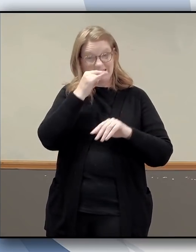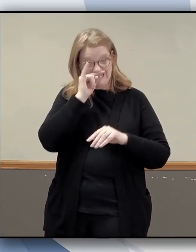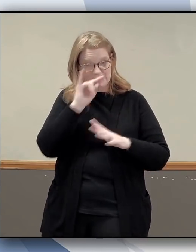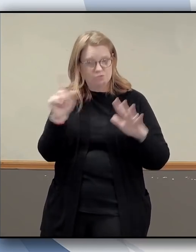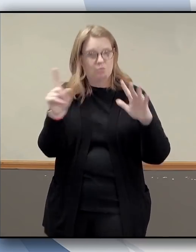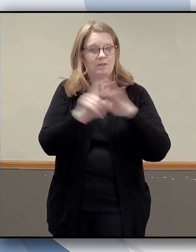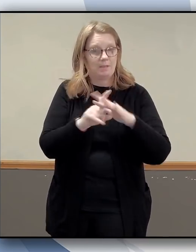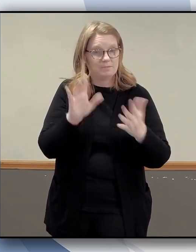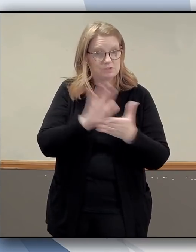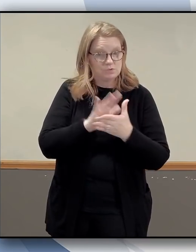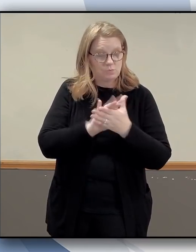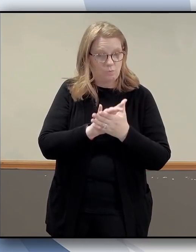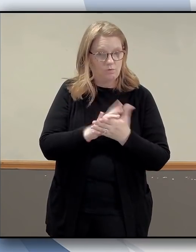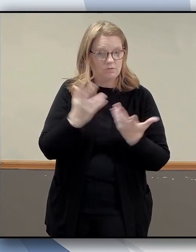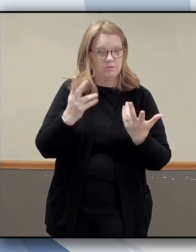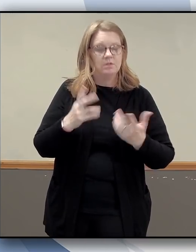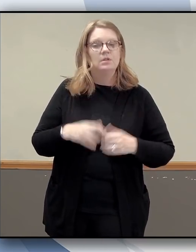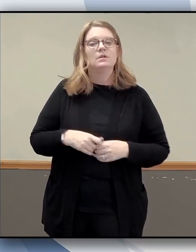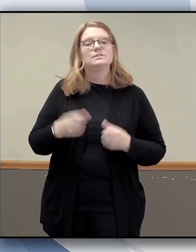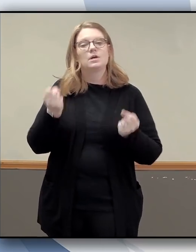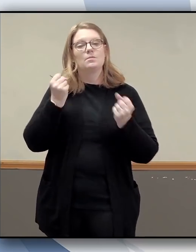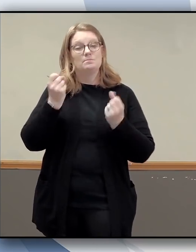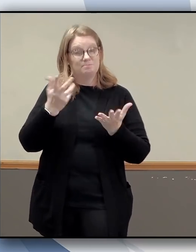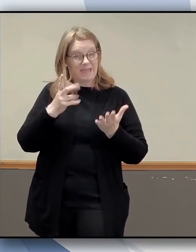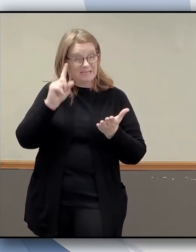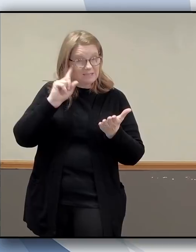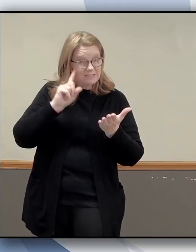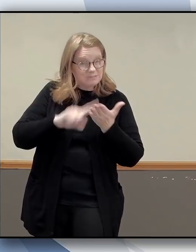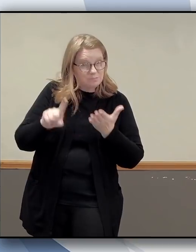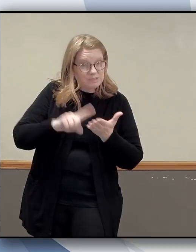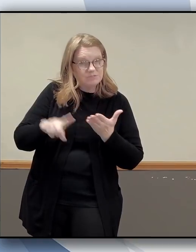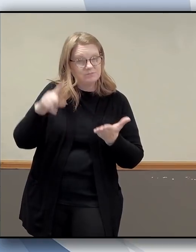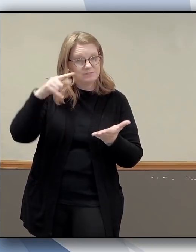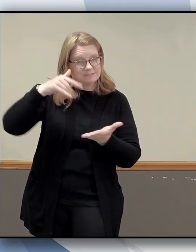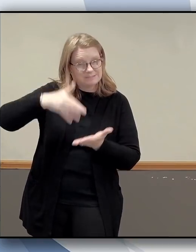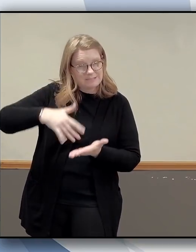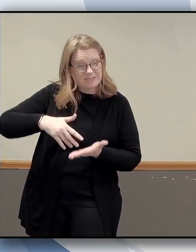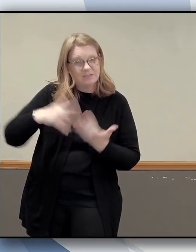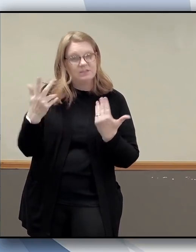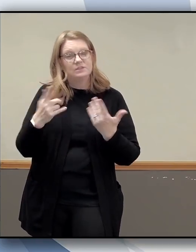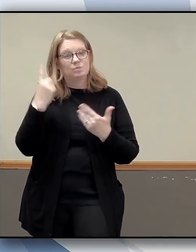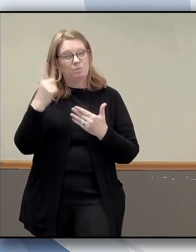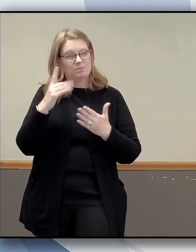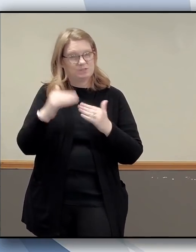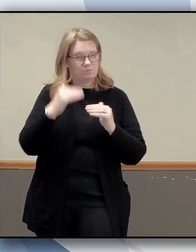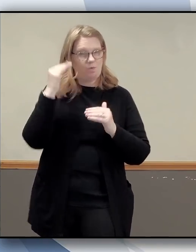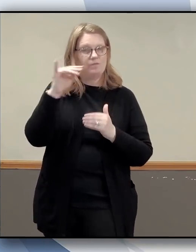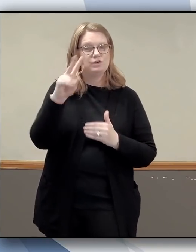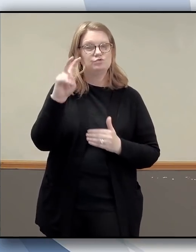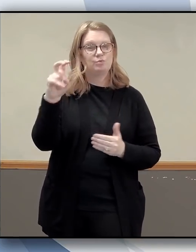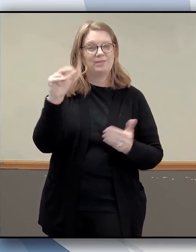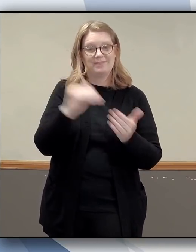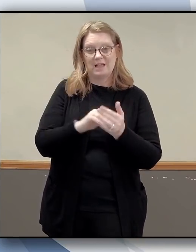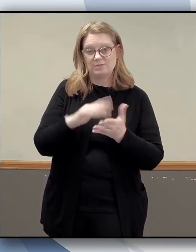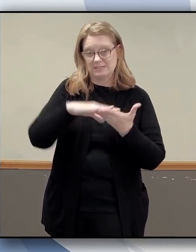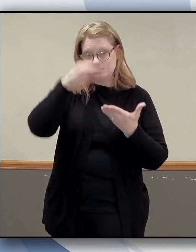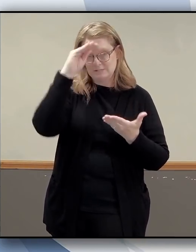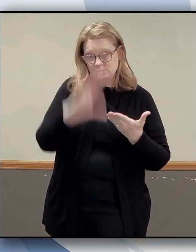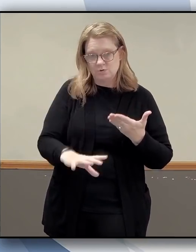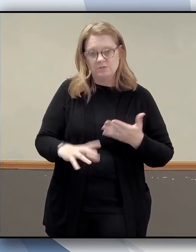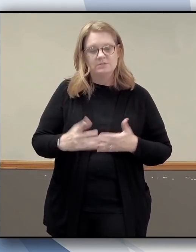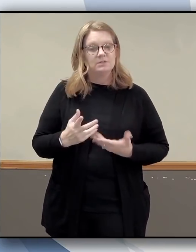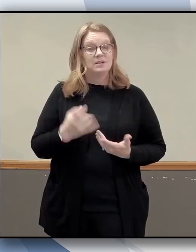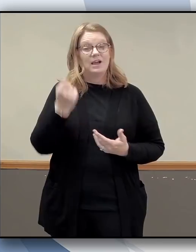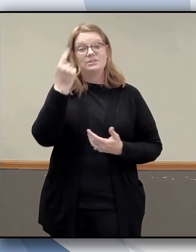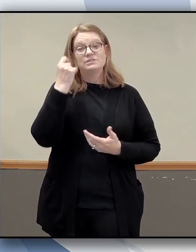now from many studies, including one recently released with over 200,000 students, that the infection rates, schools are